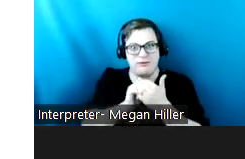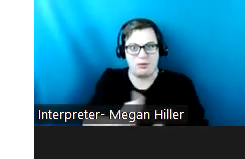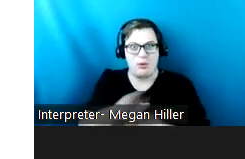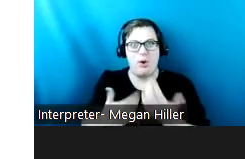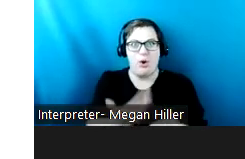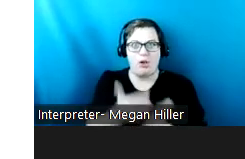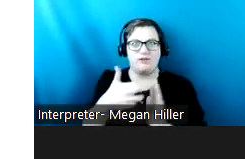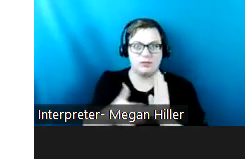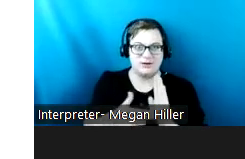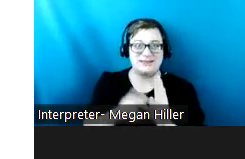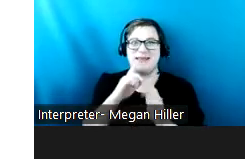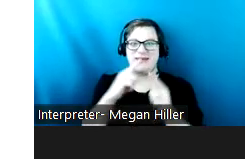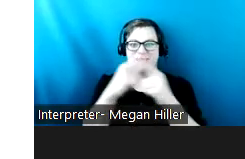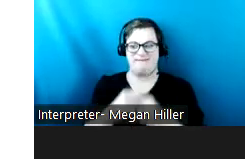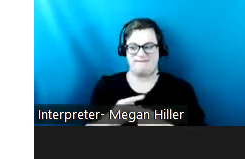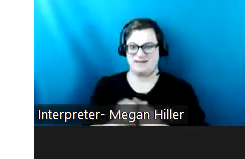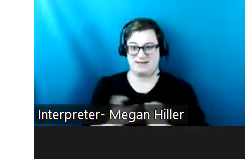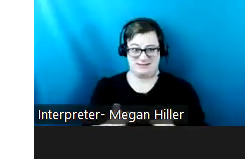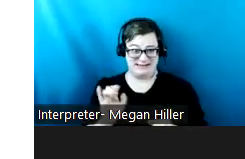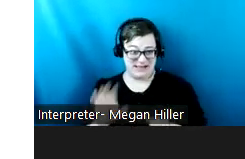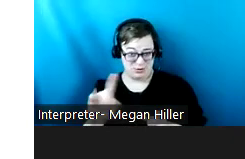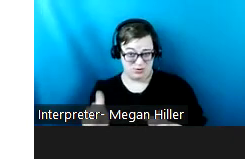may conflict? Am I understanding that correctly?